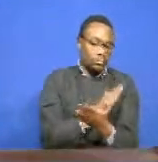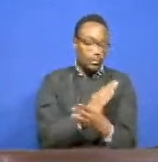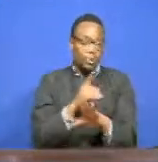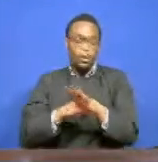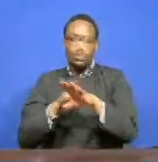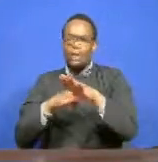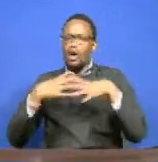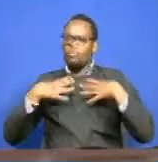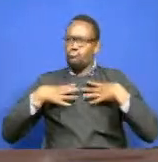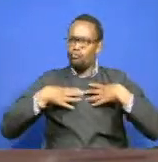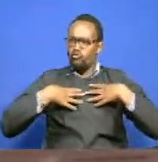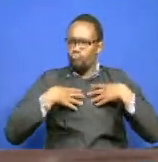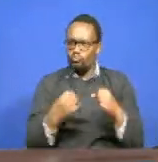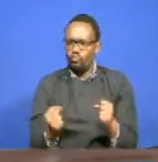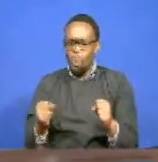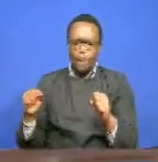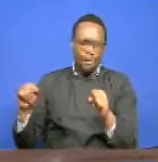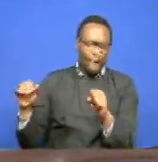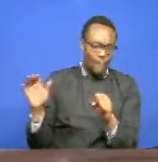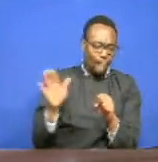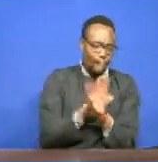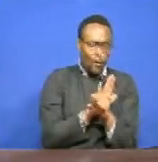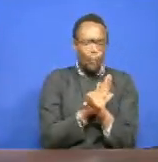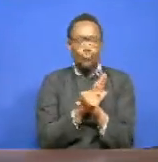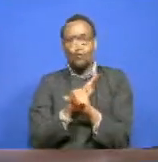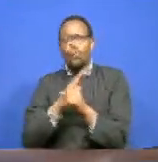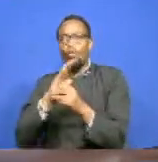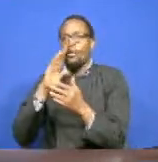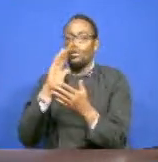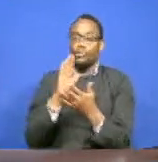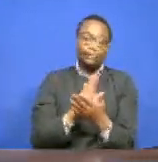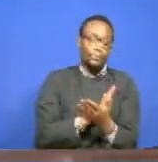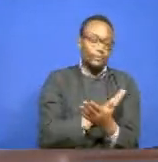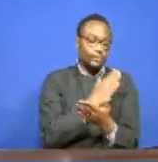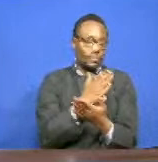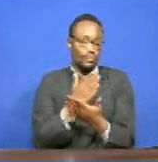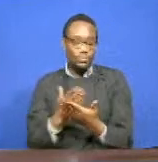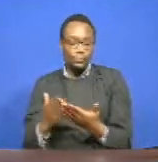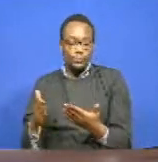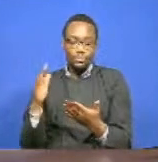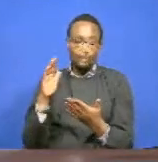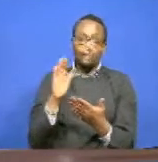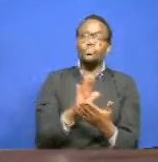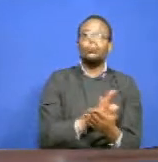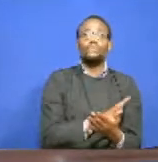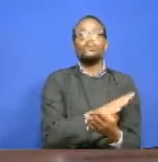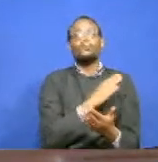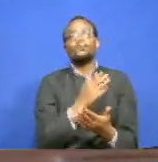You heal completely.